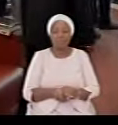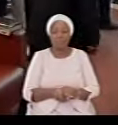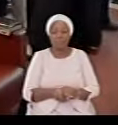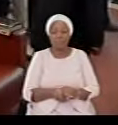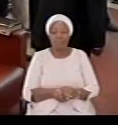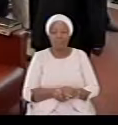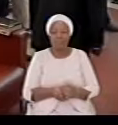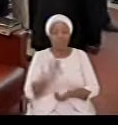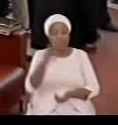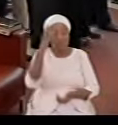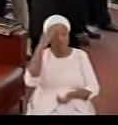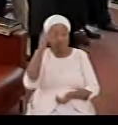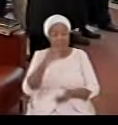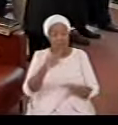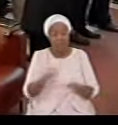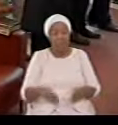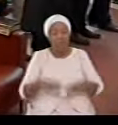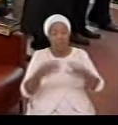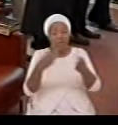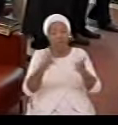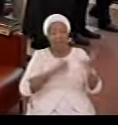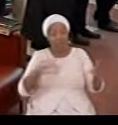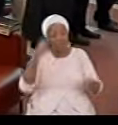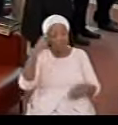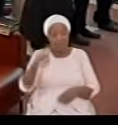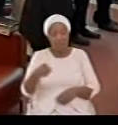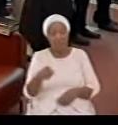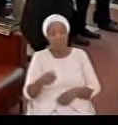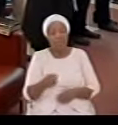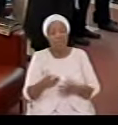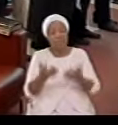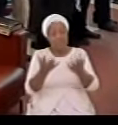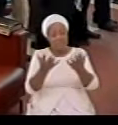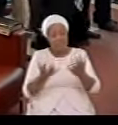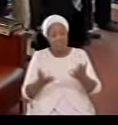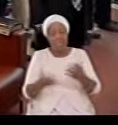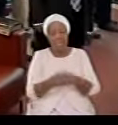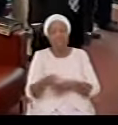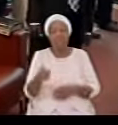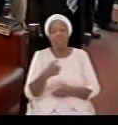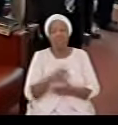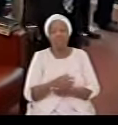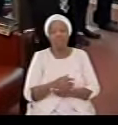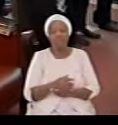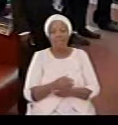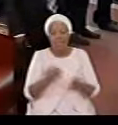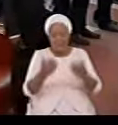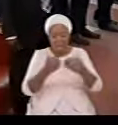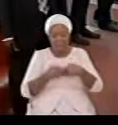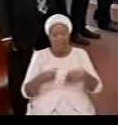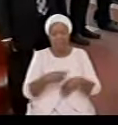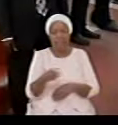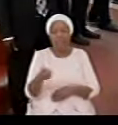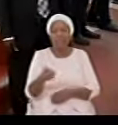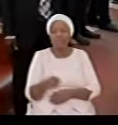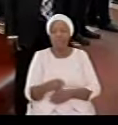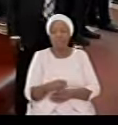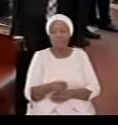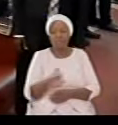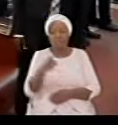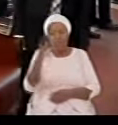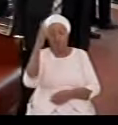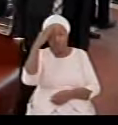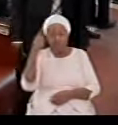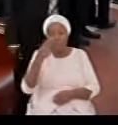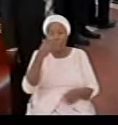You know the provision of the Lord for you? Desire them. Possess them. You know the